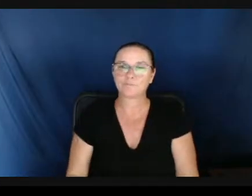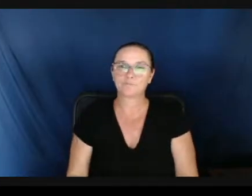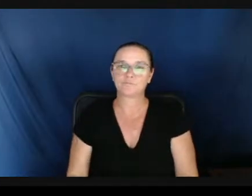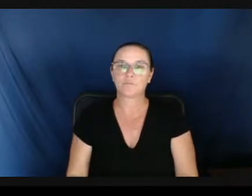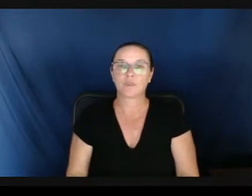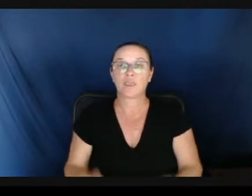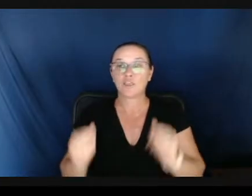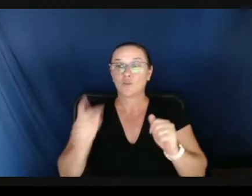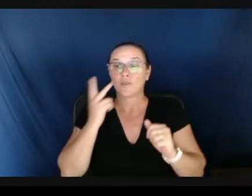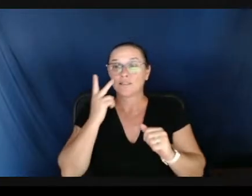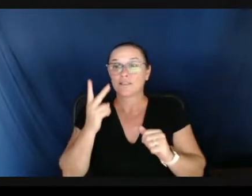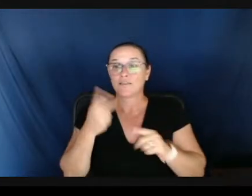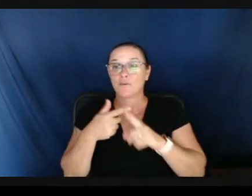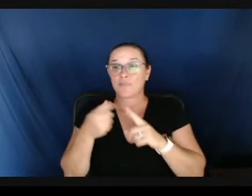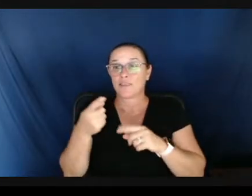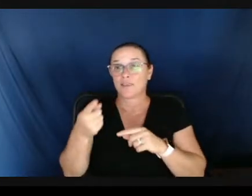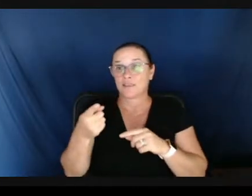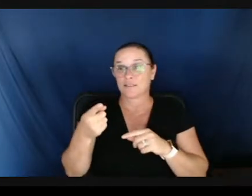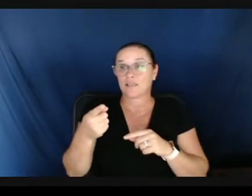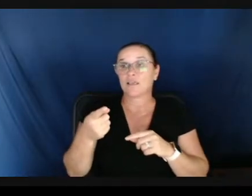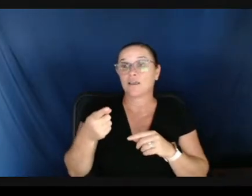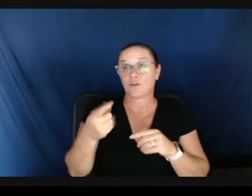see based on this, it looks like we are at a threshold